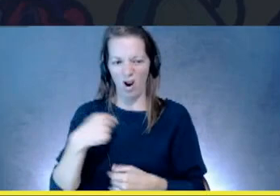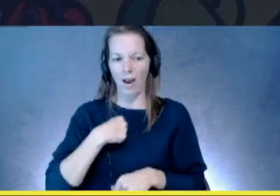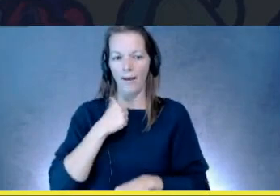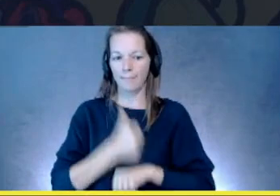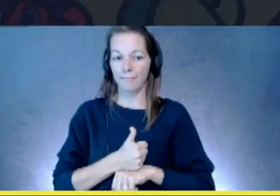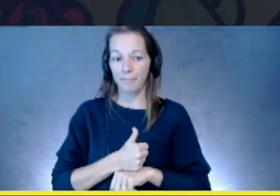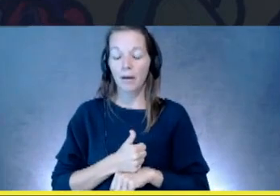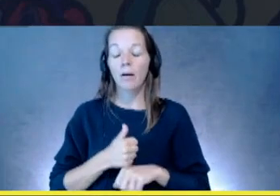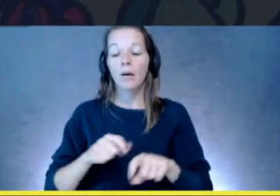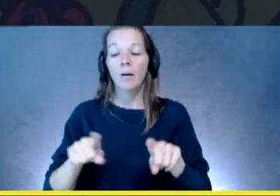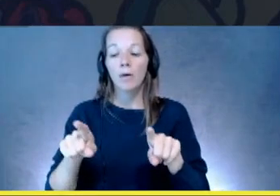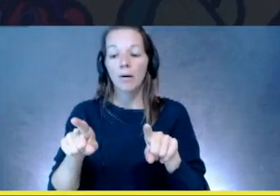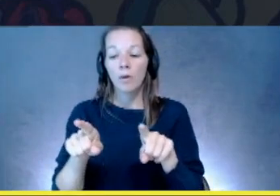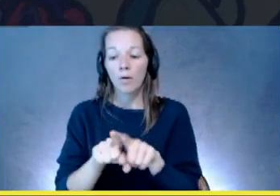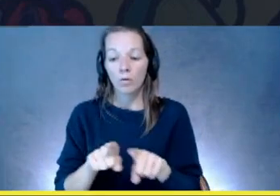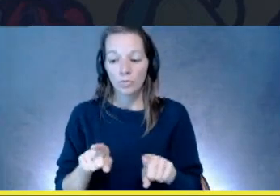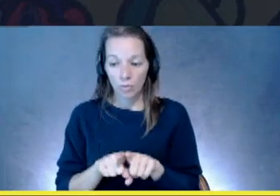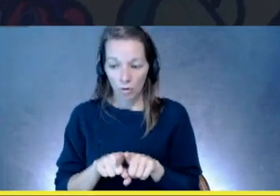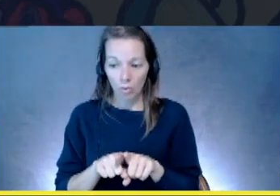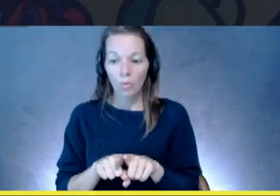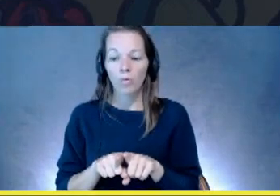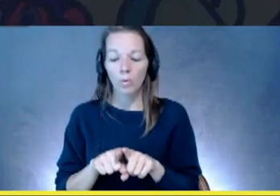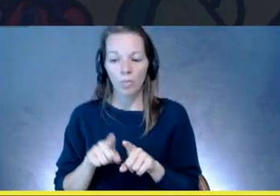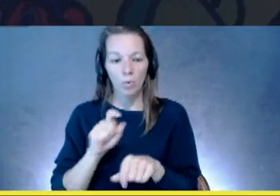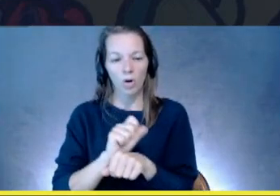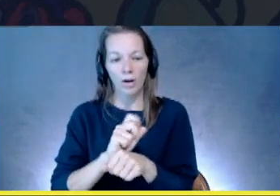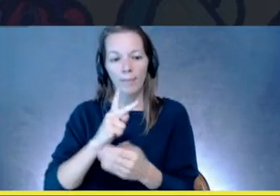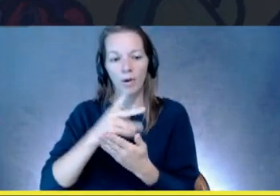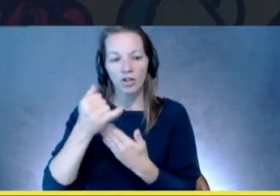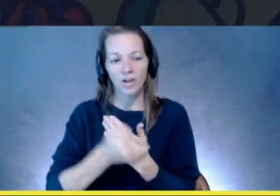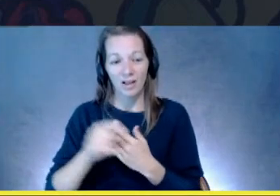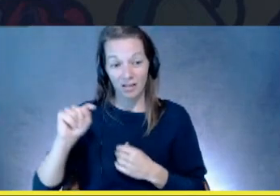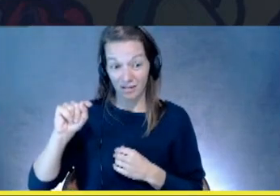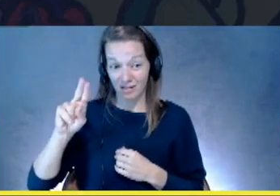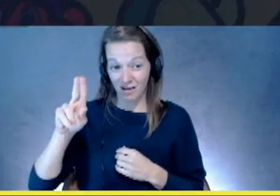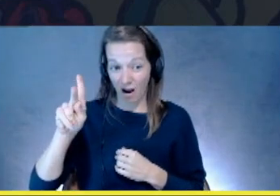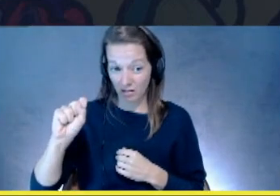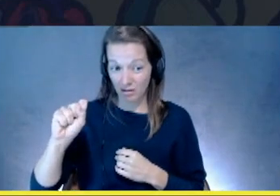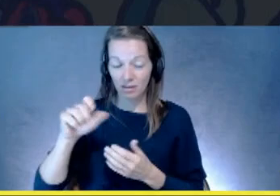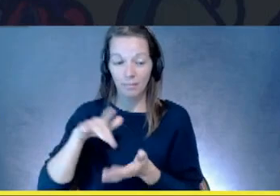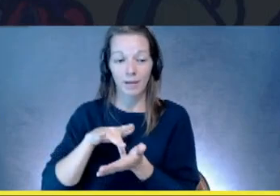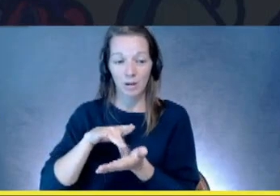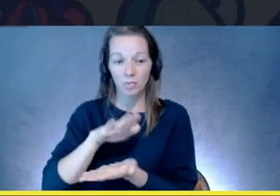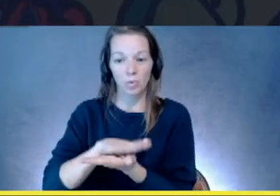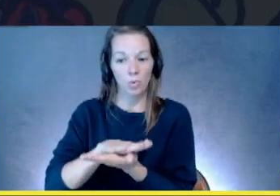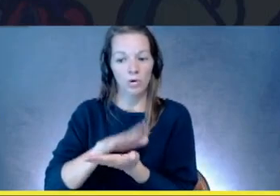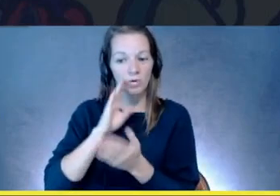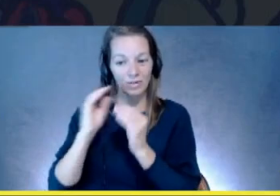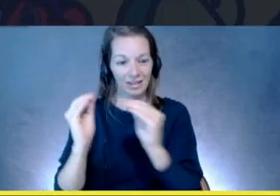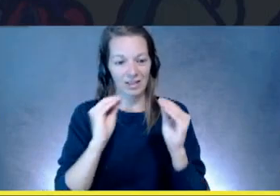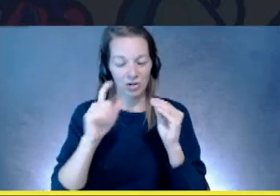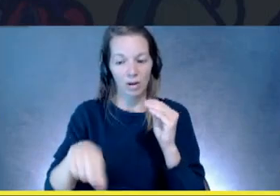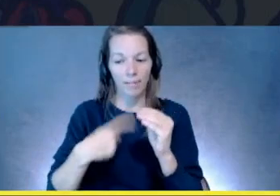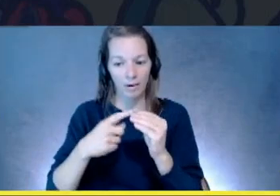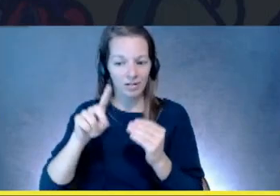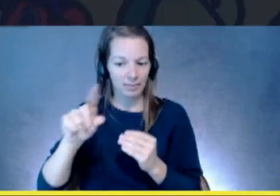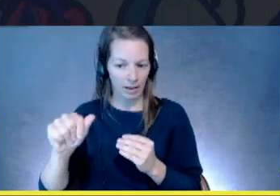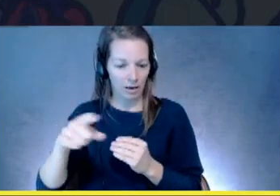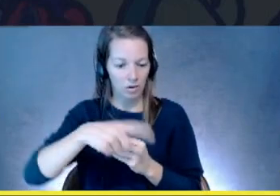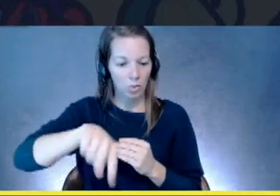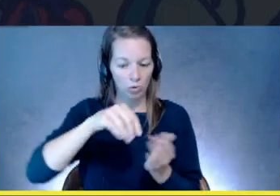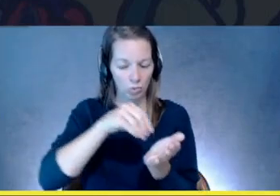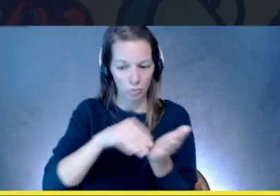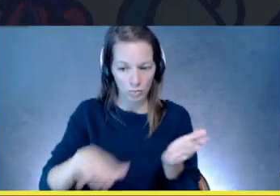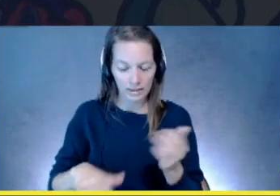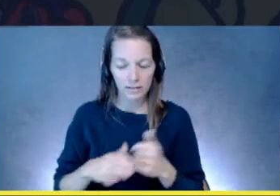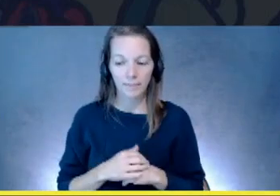also work on a project at Tufts Medical School to provide medical education on disability to our students. And what